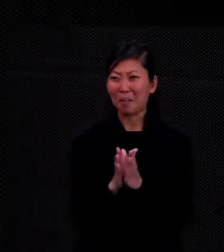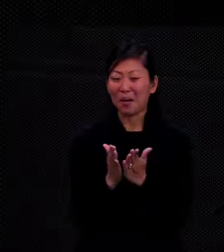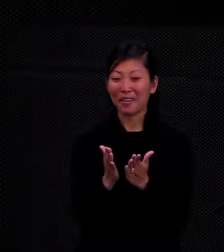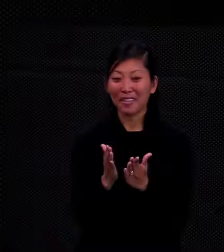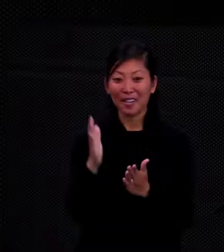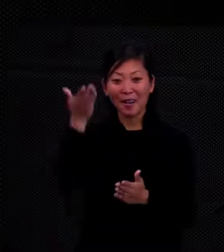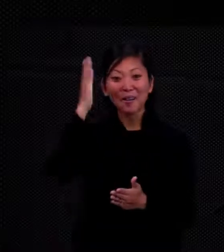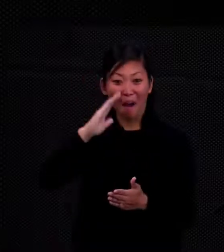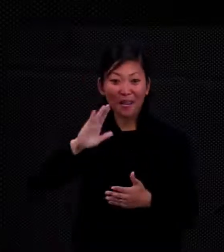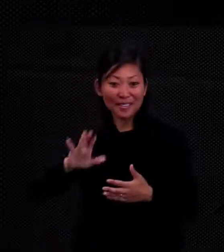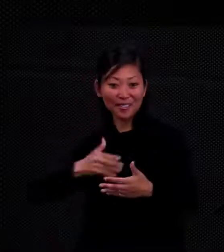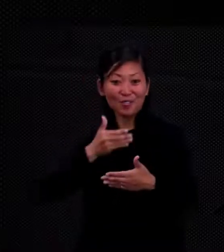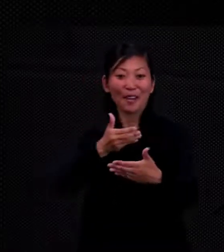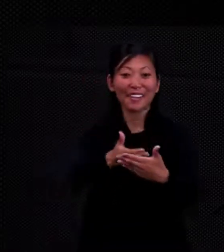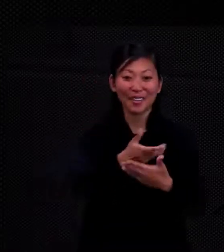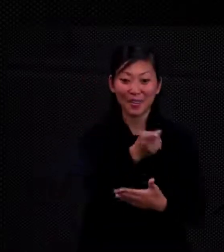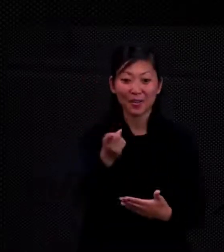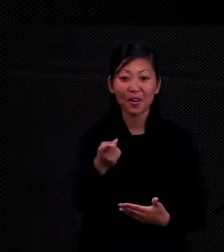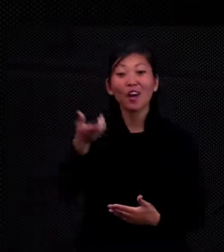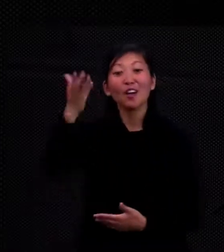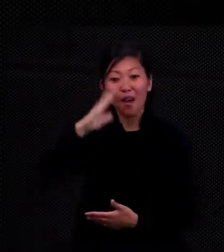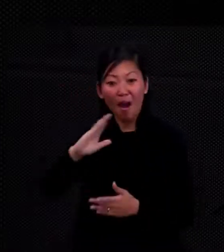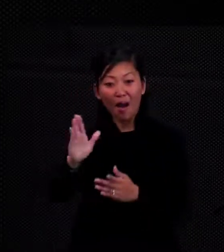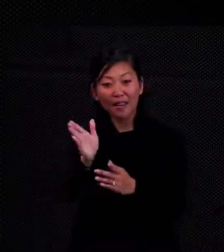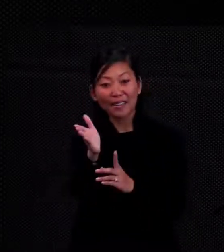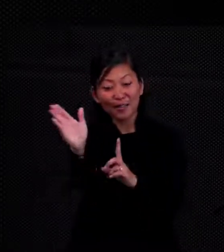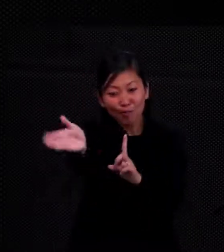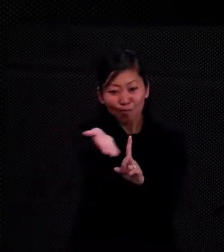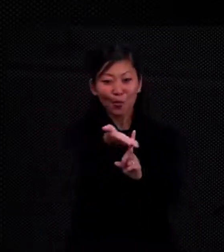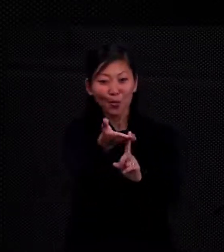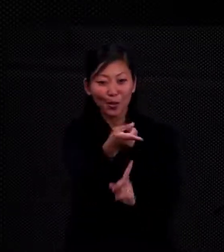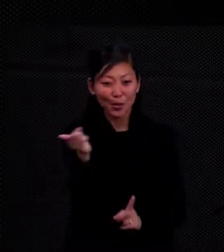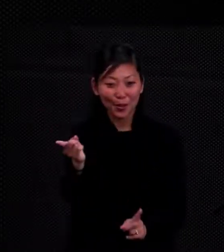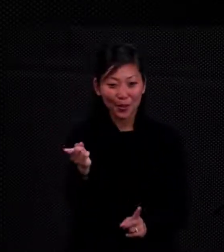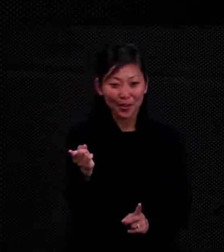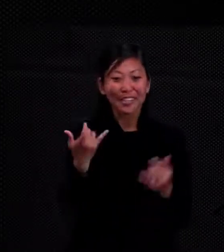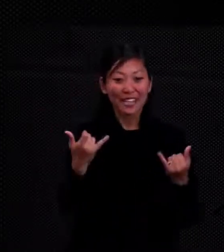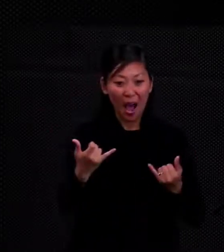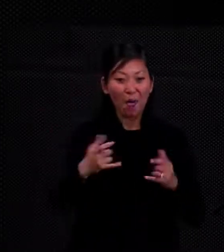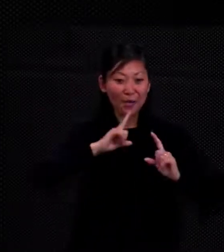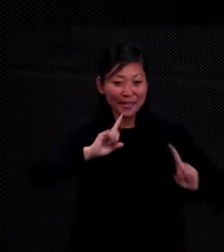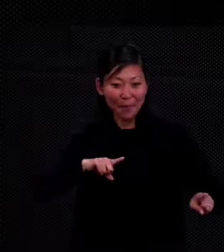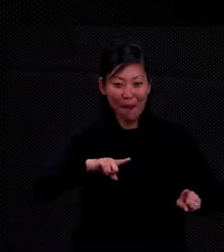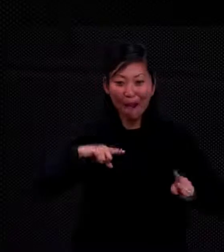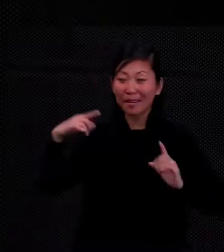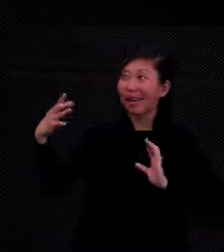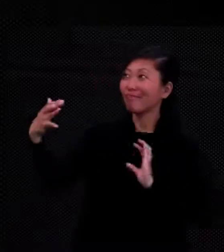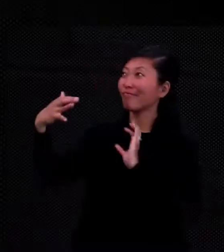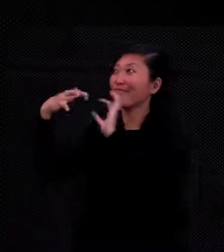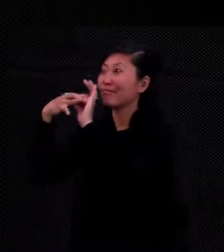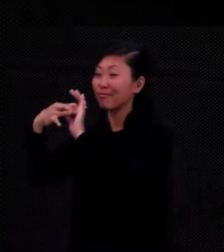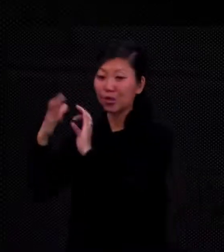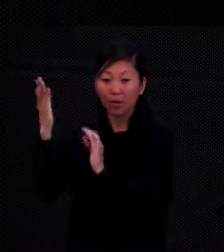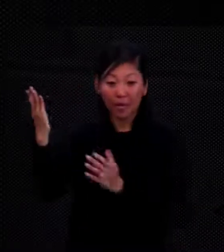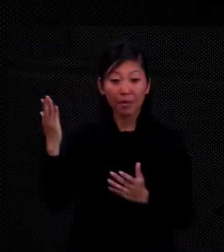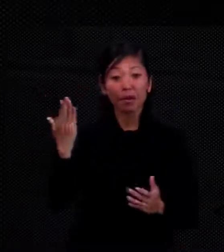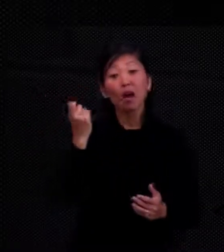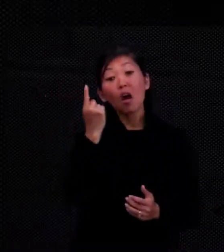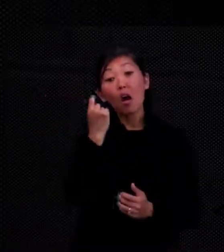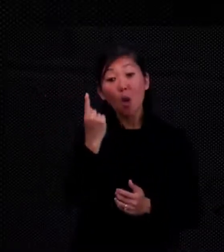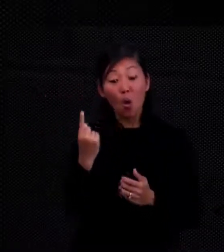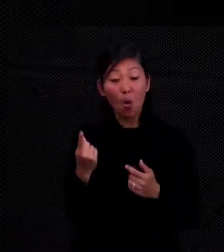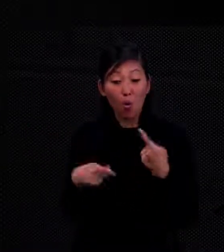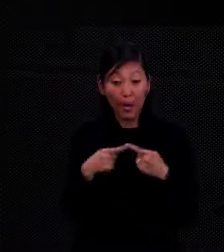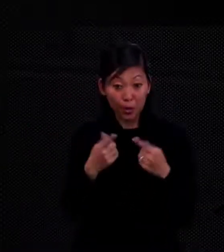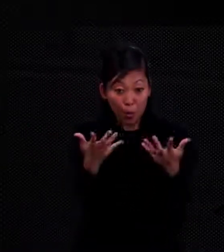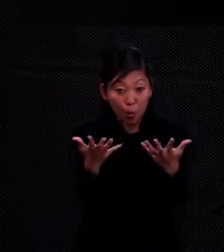you. He is wooing you. Draw near to him. Know this, when your desire is to draw